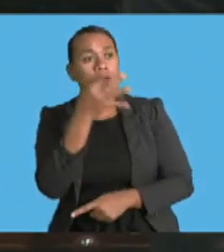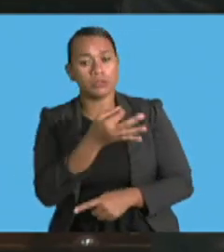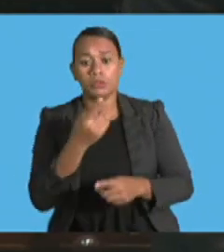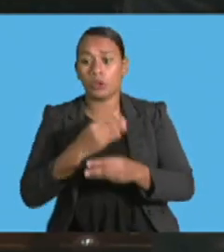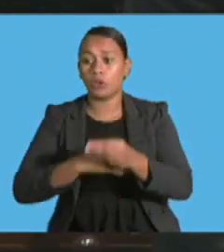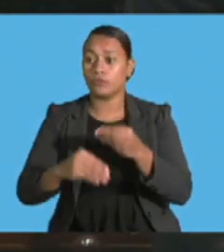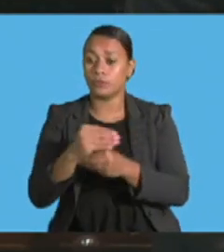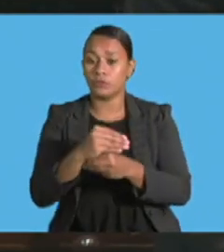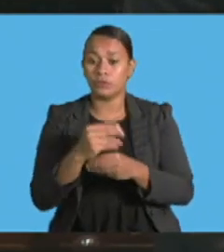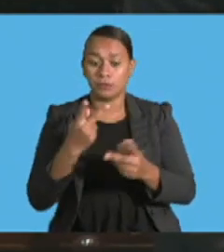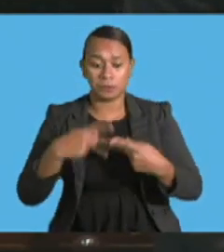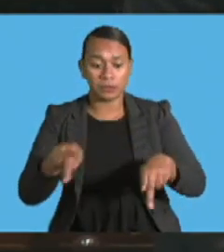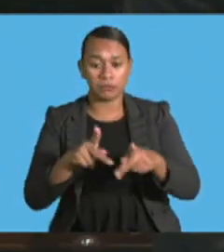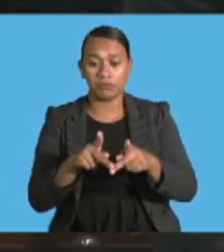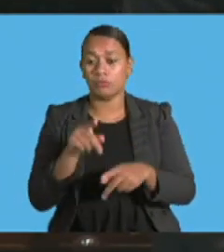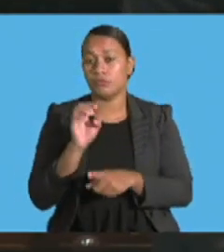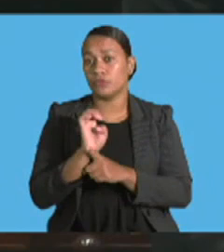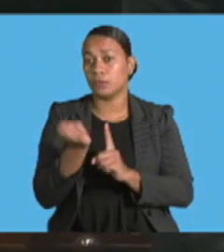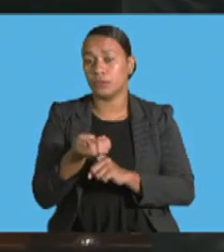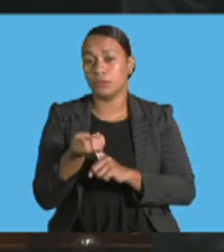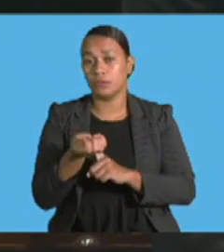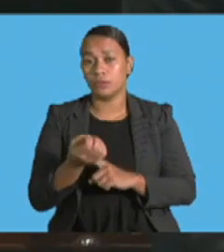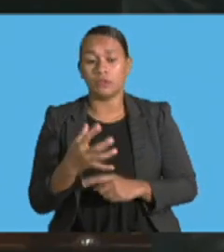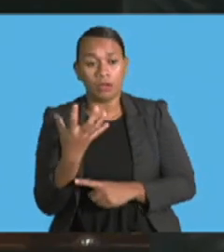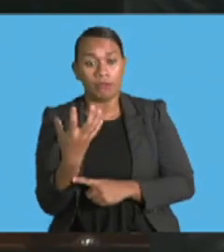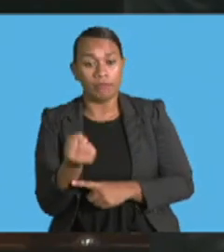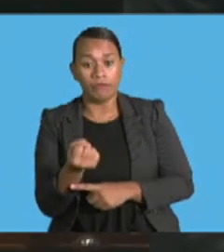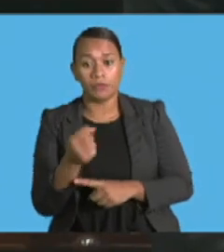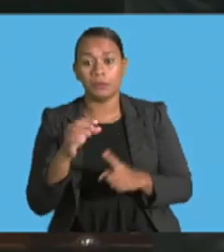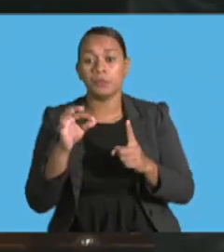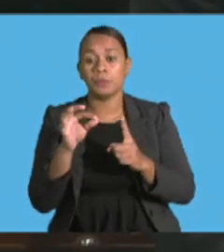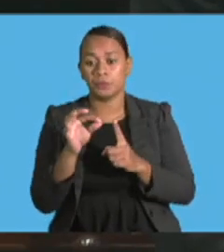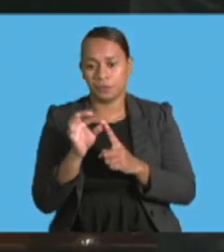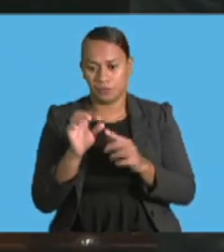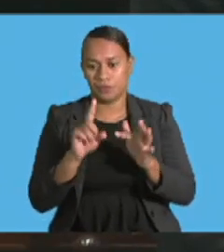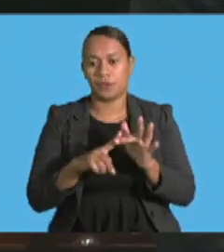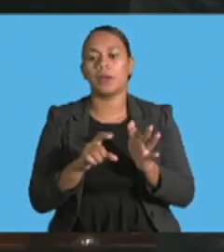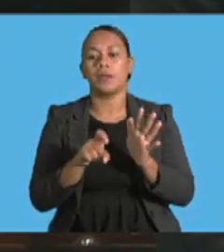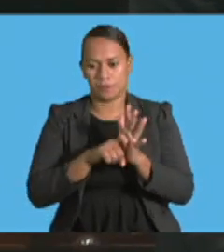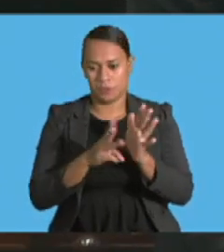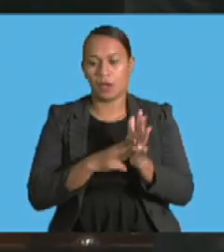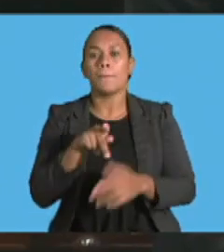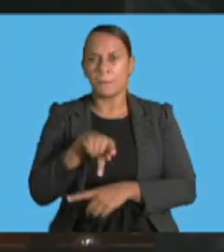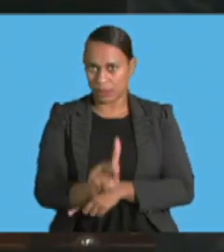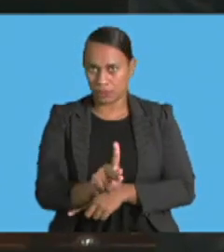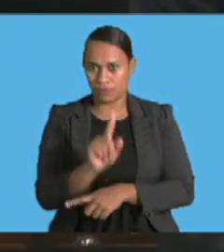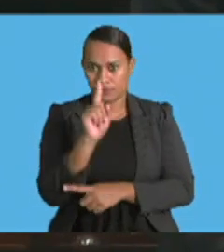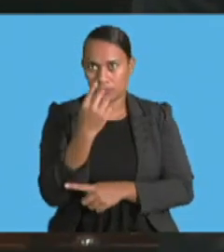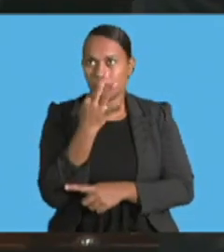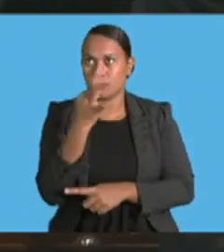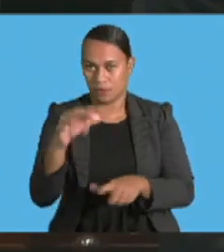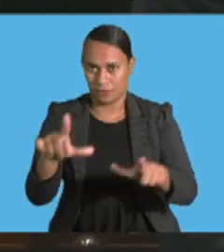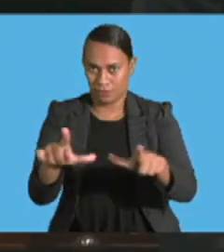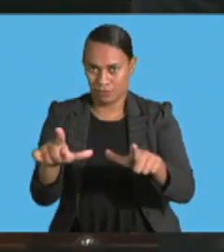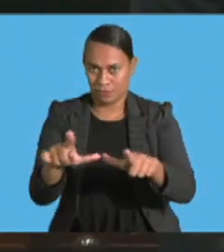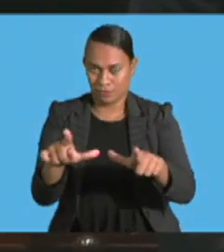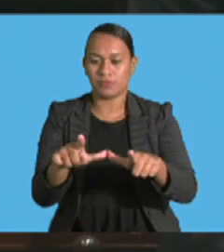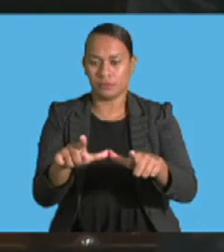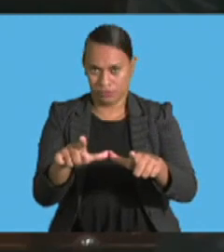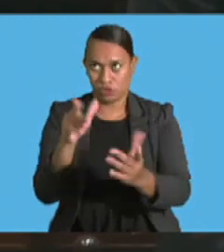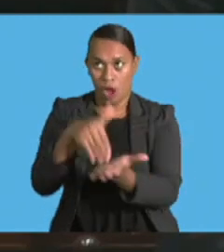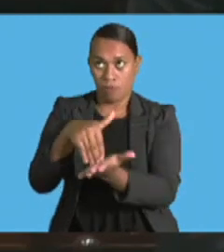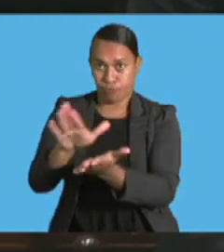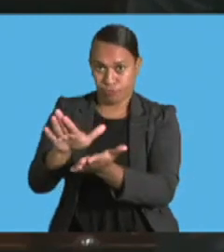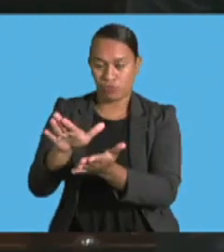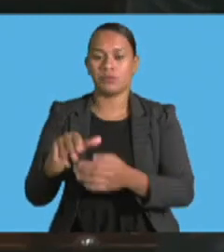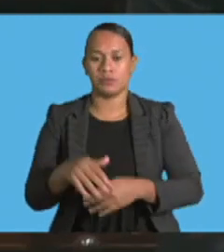There are several waste disposal permits issued by the department depending on the nature of the operation of the facility. The Speaker say,